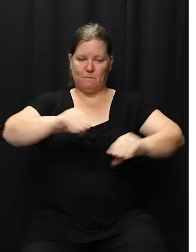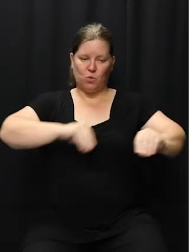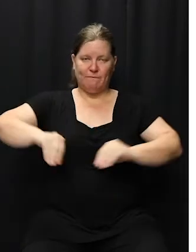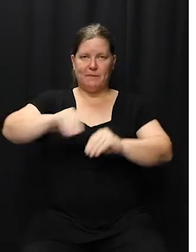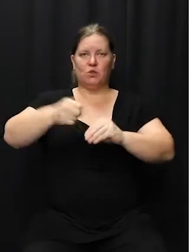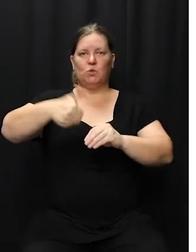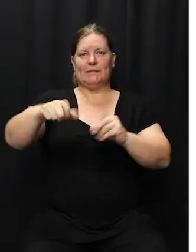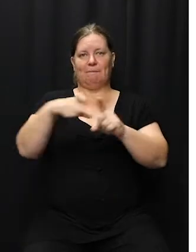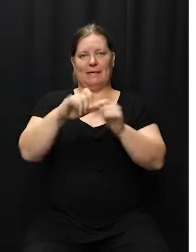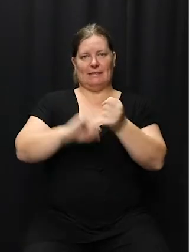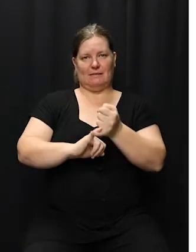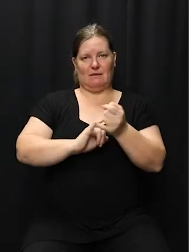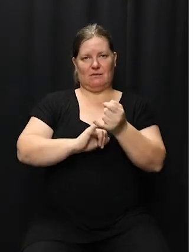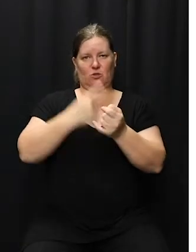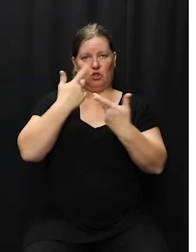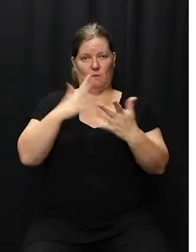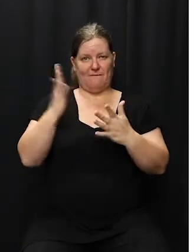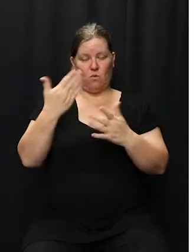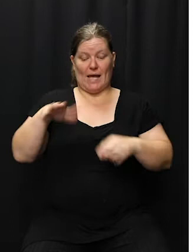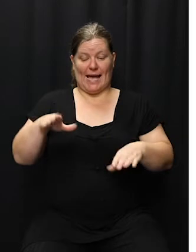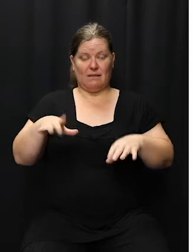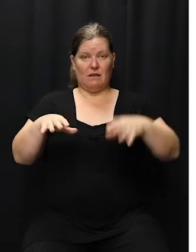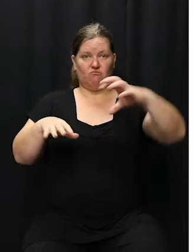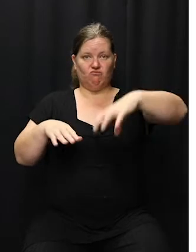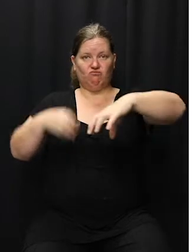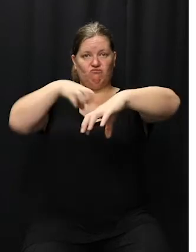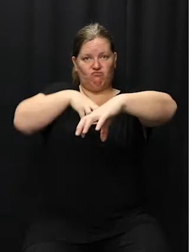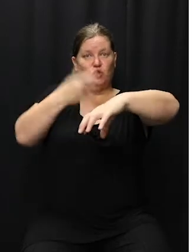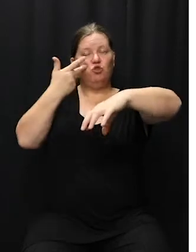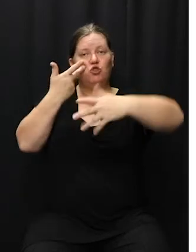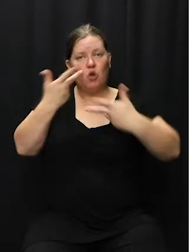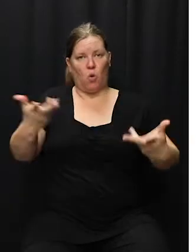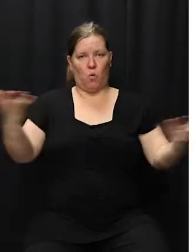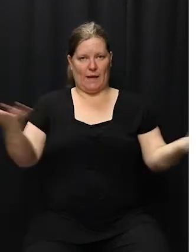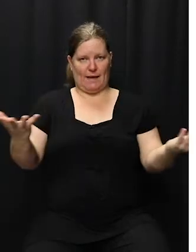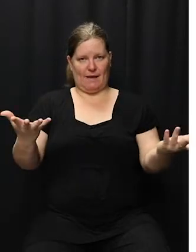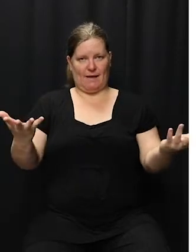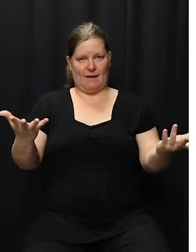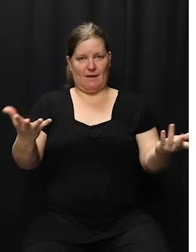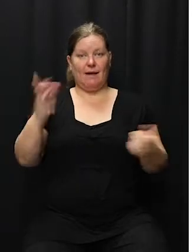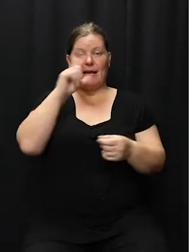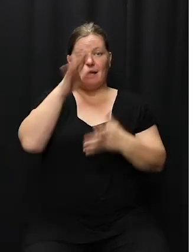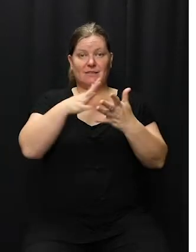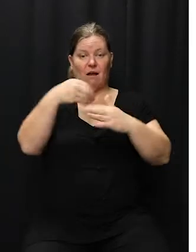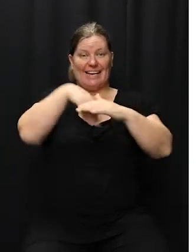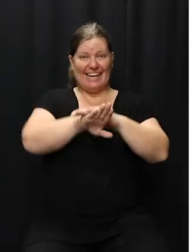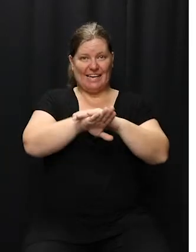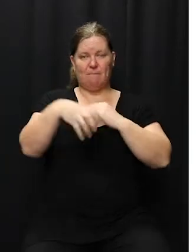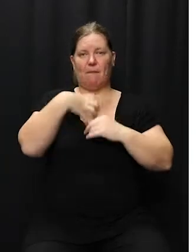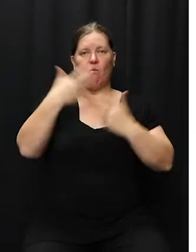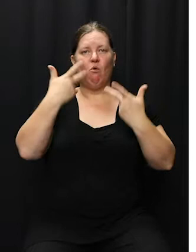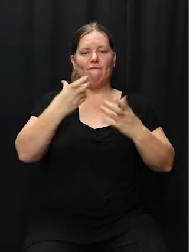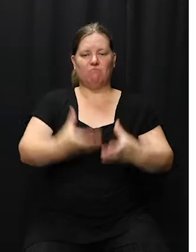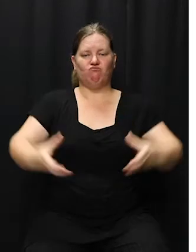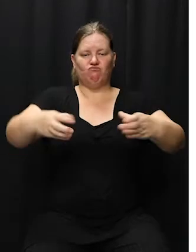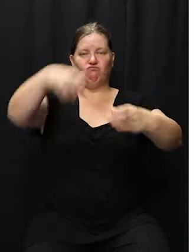using depicting signs, which I talked about before. So they show where. You can sign in, but it is much more common to do